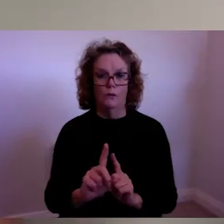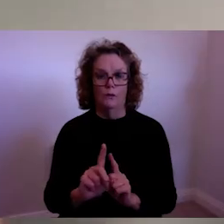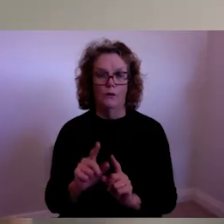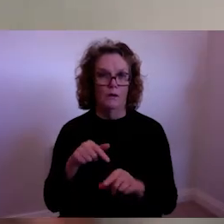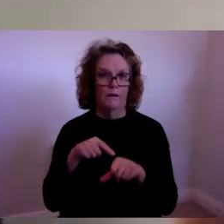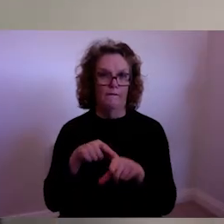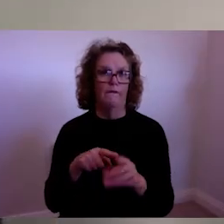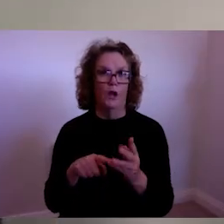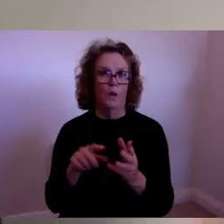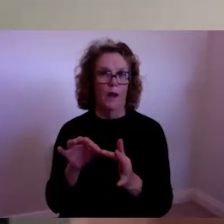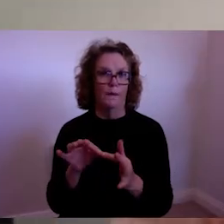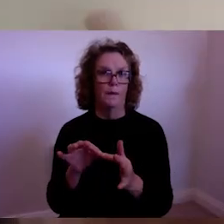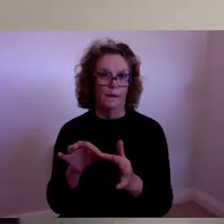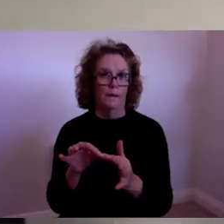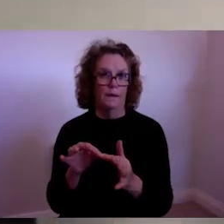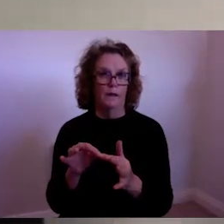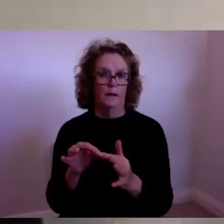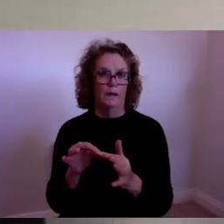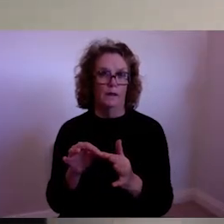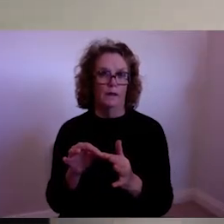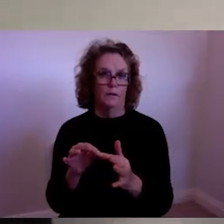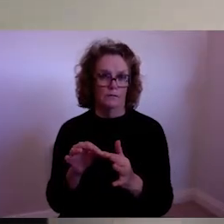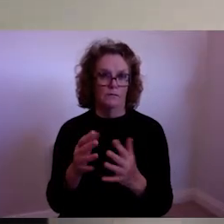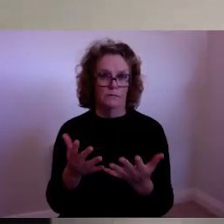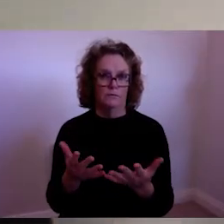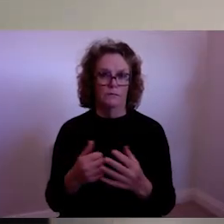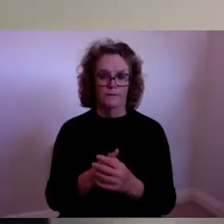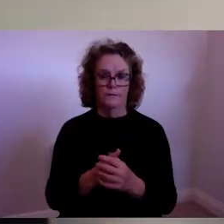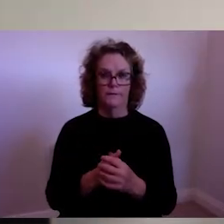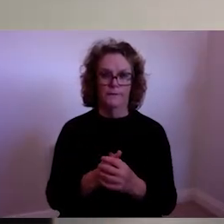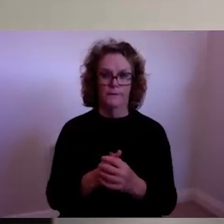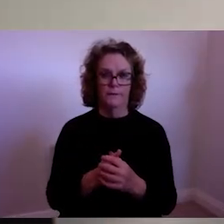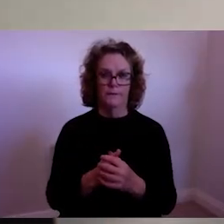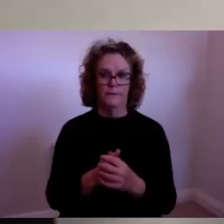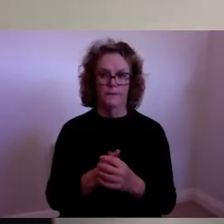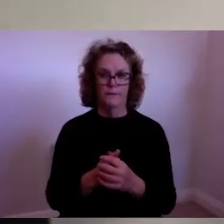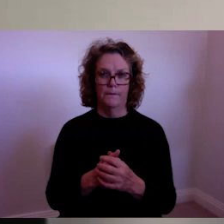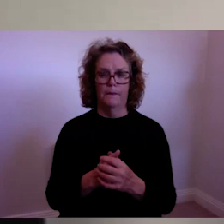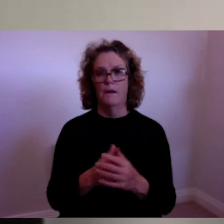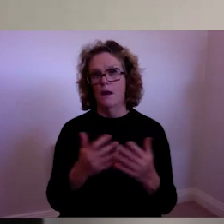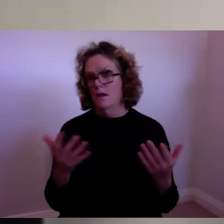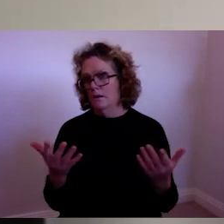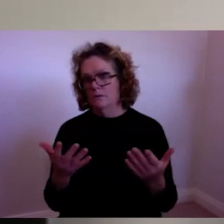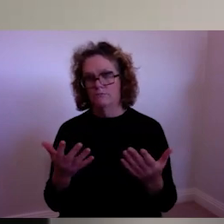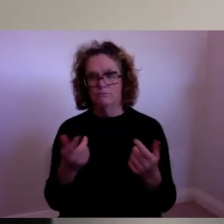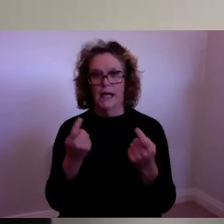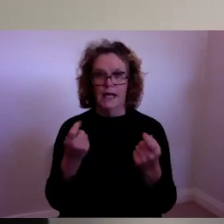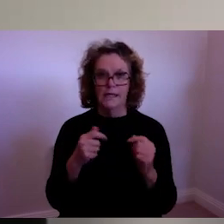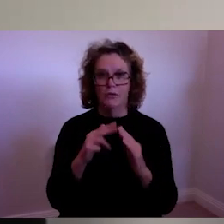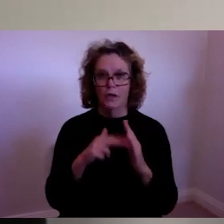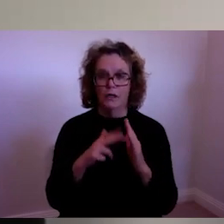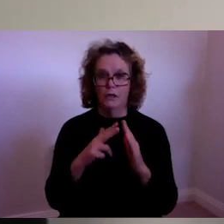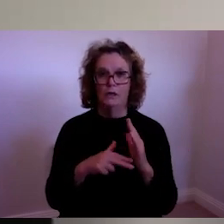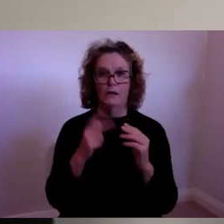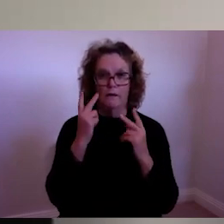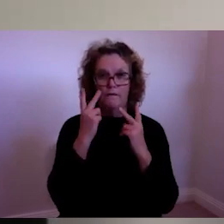healthcare, whatever is needed for healthcare. So I think easy read, visual